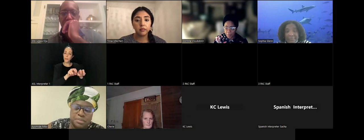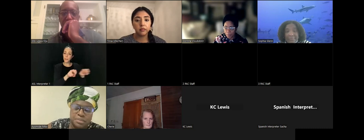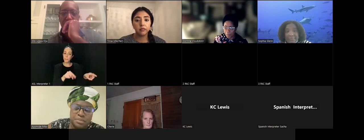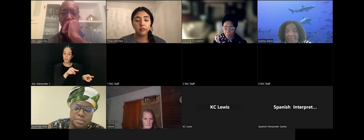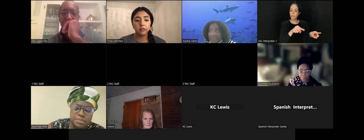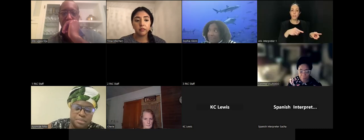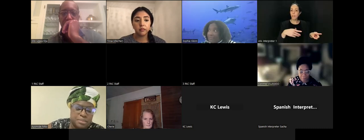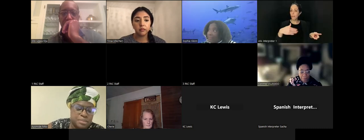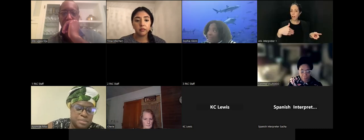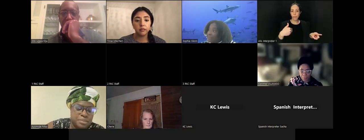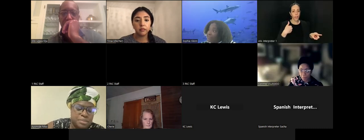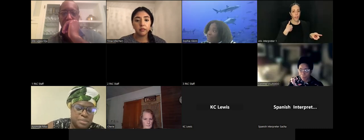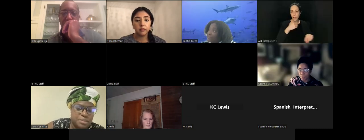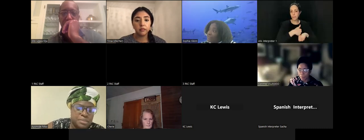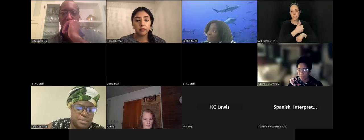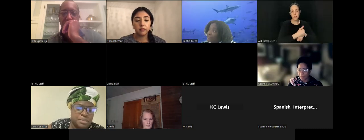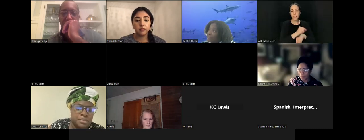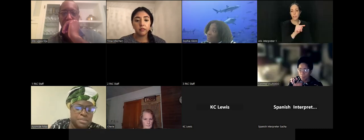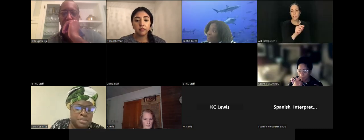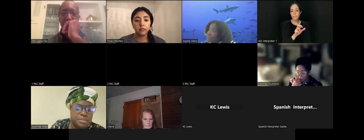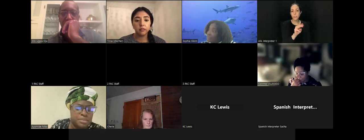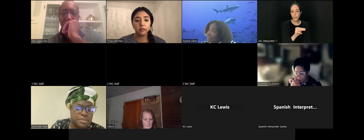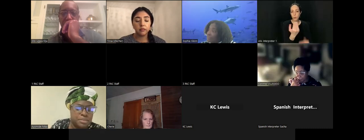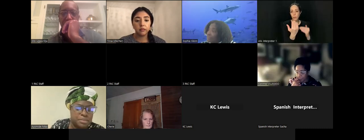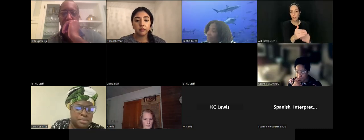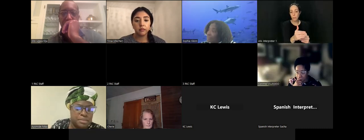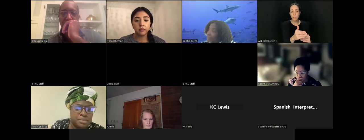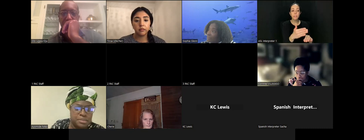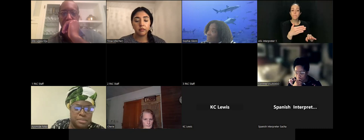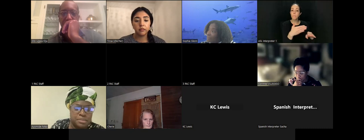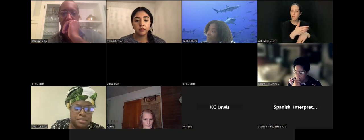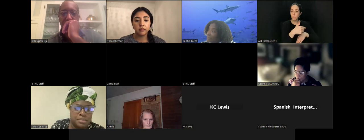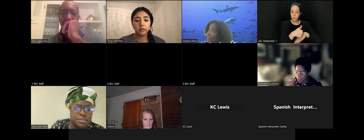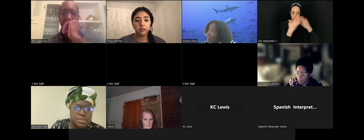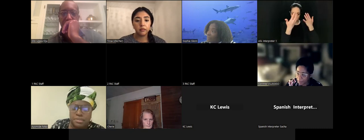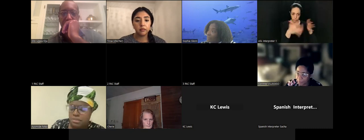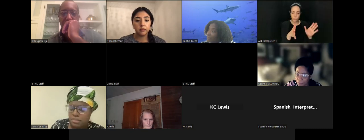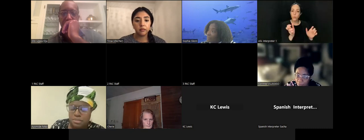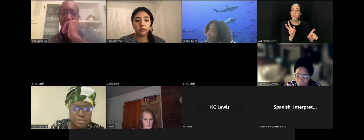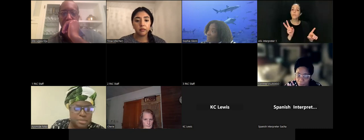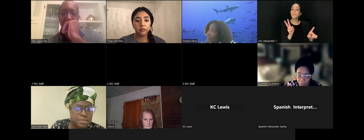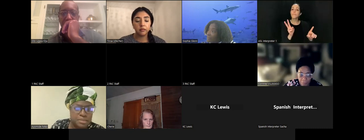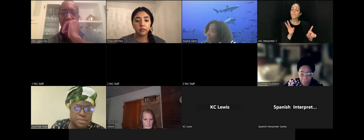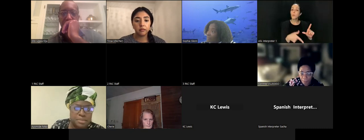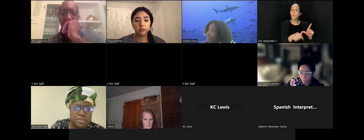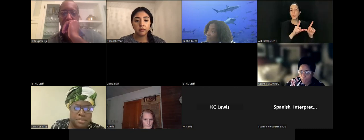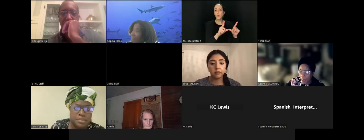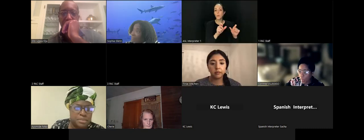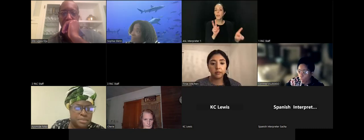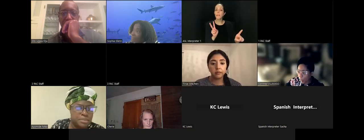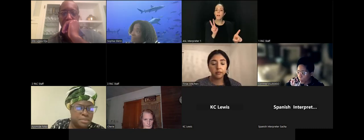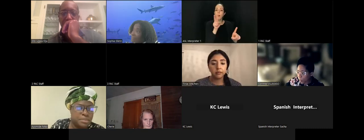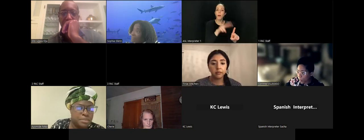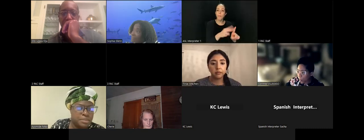they do not have term limits. After they've served their term, if they want to renew, they reapply, as you guys have envisioned in your